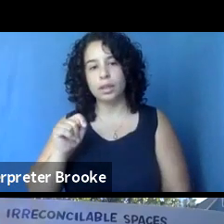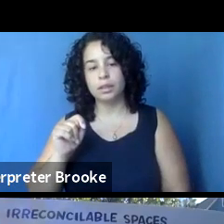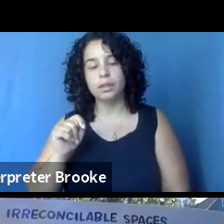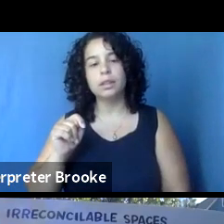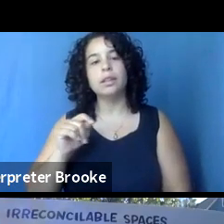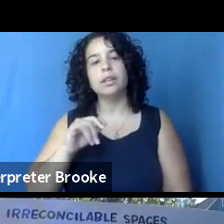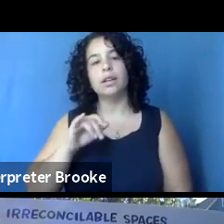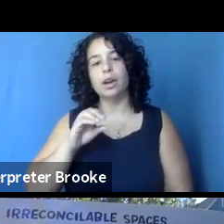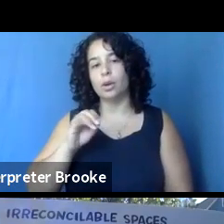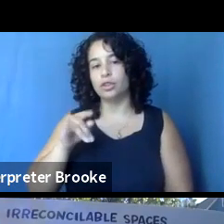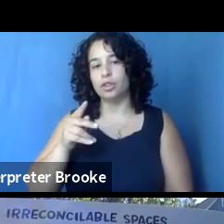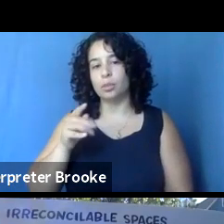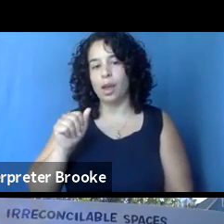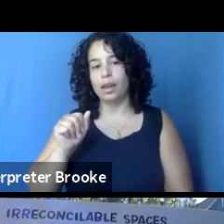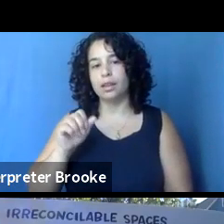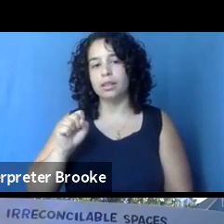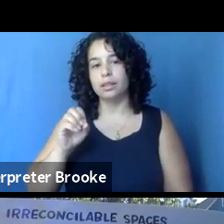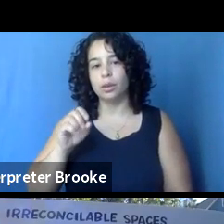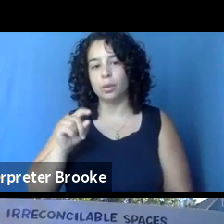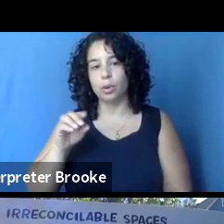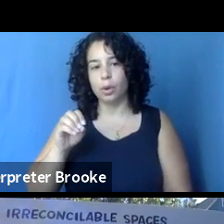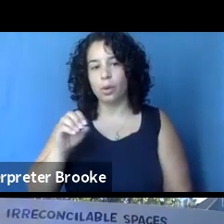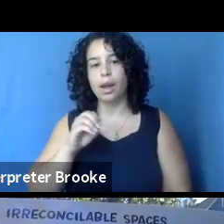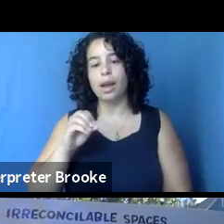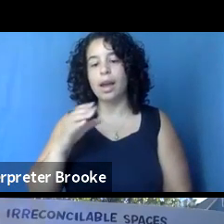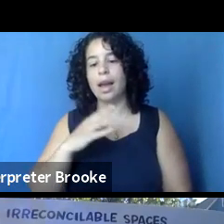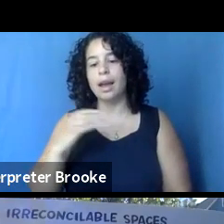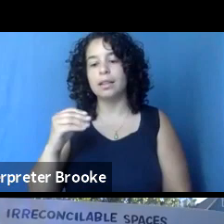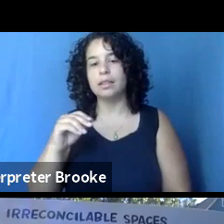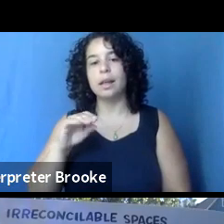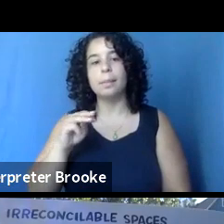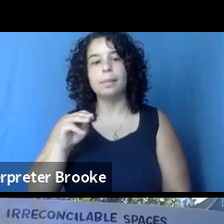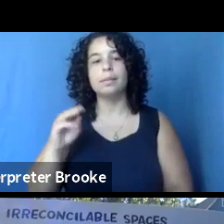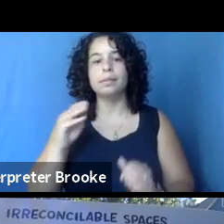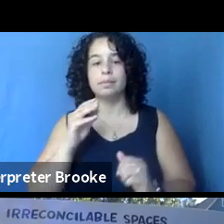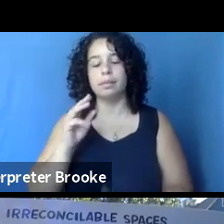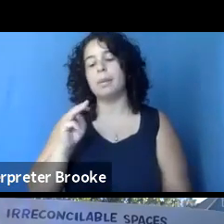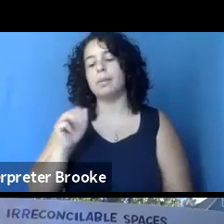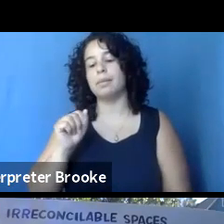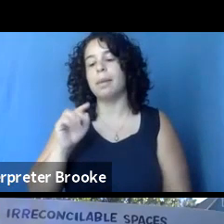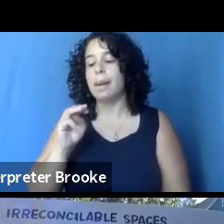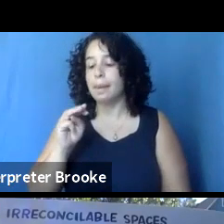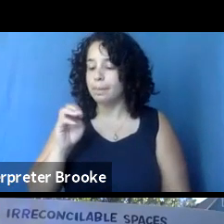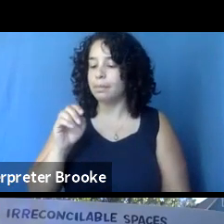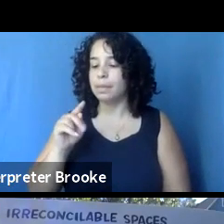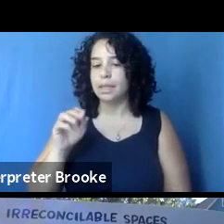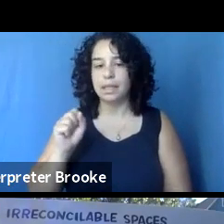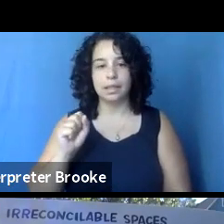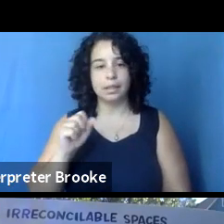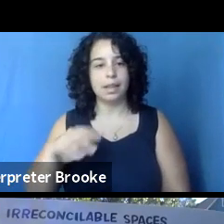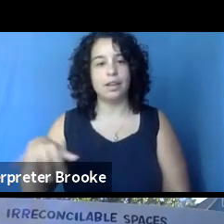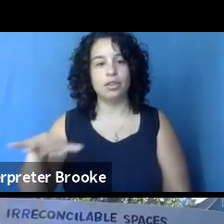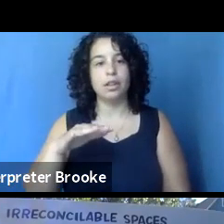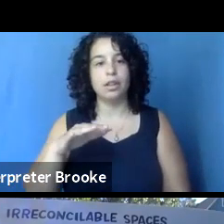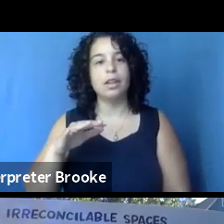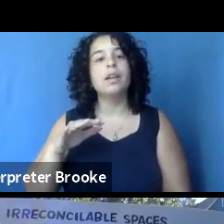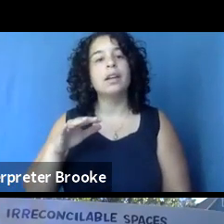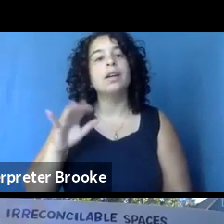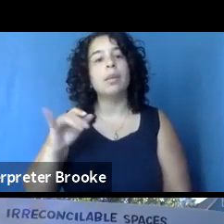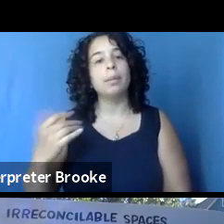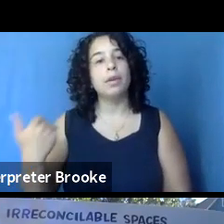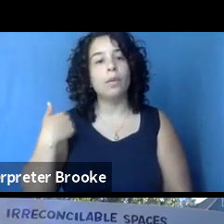Ojibwe, Soto, Anishinaabe, and Métis nations. And it's colonially called